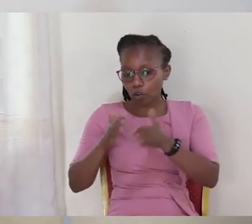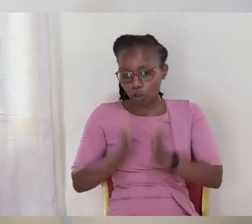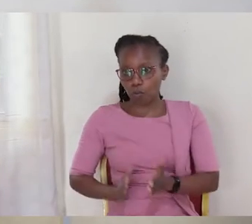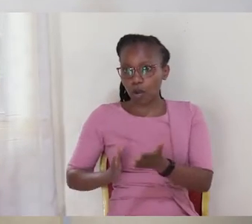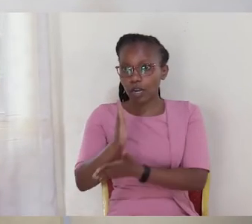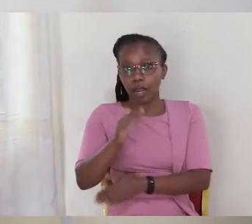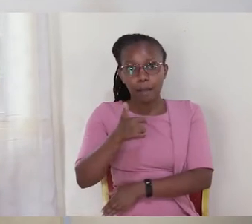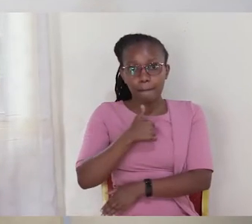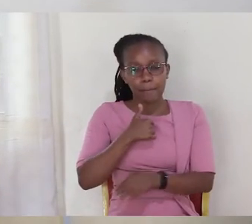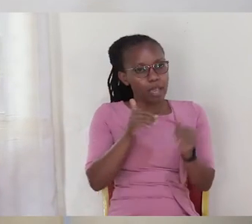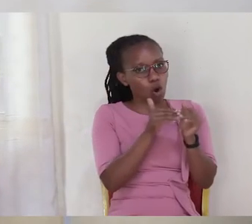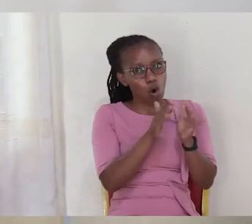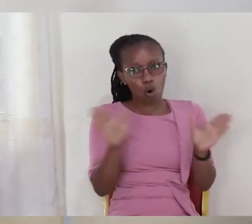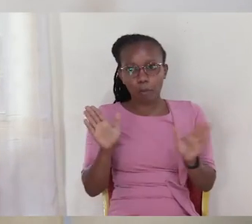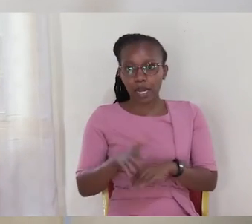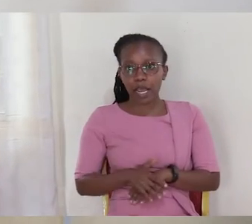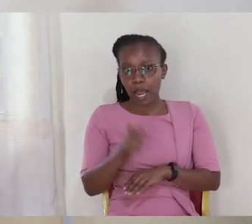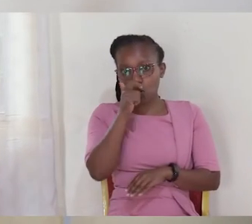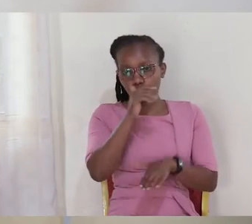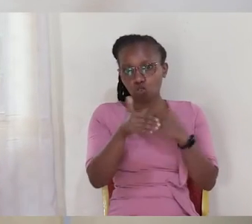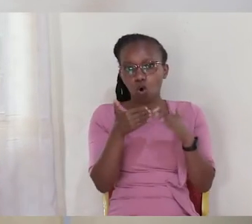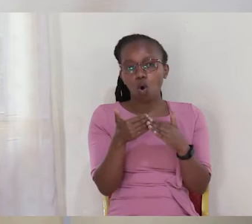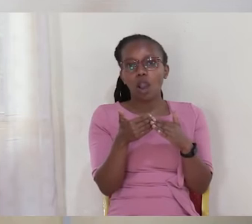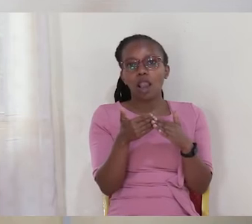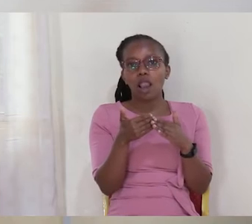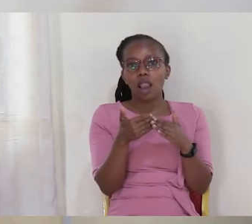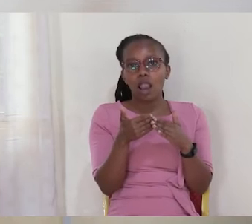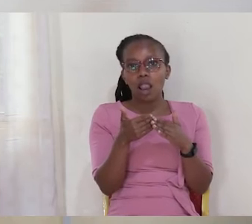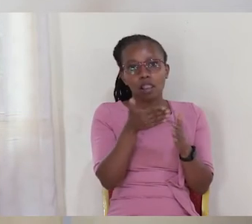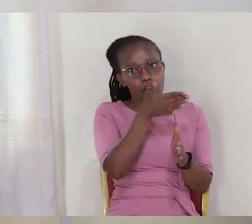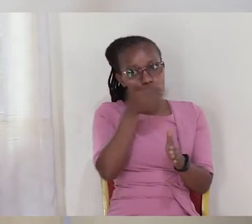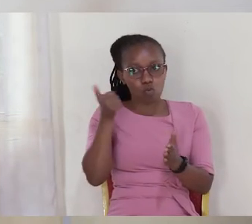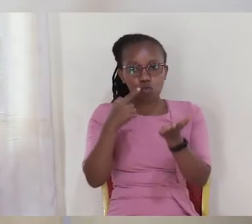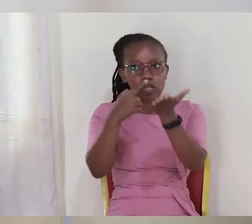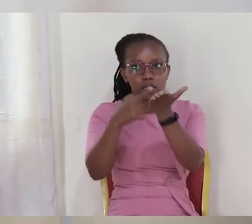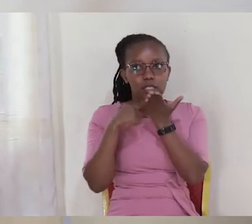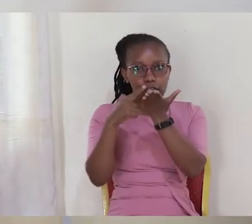to officially open this event, and I wish you all a fruitful discussion.